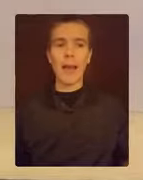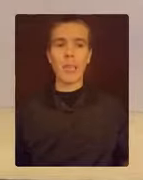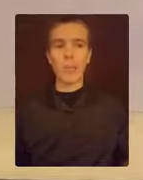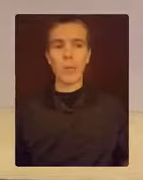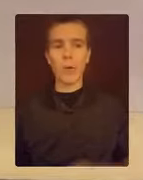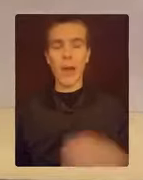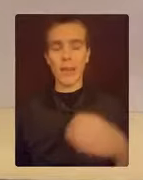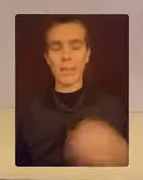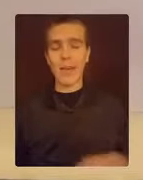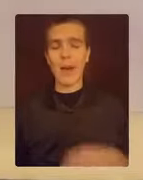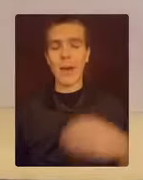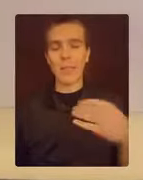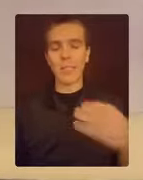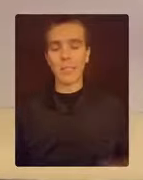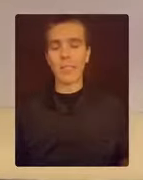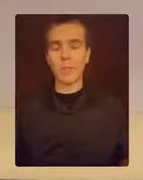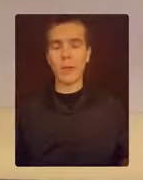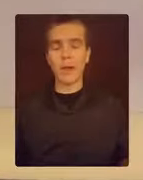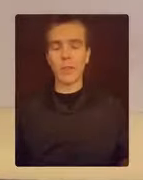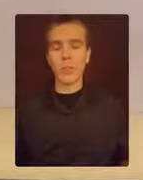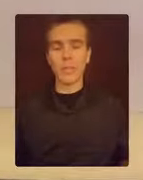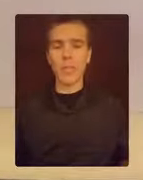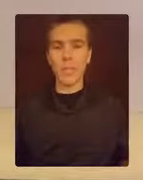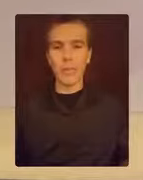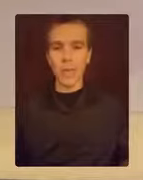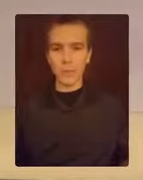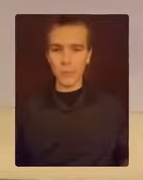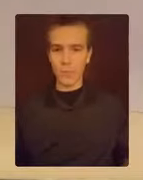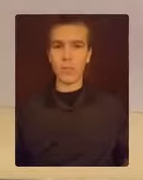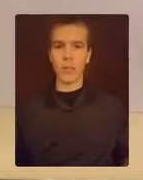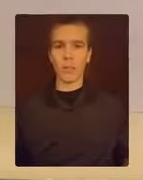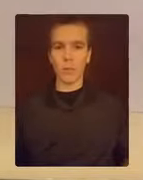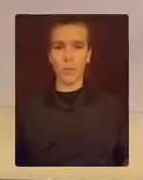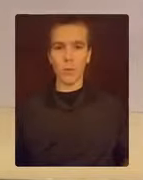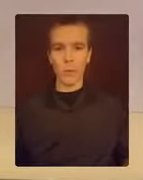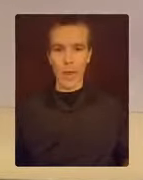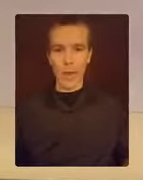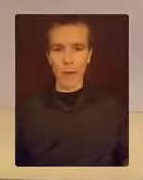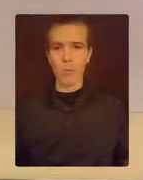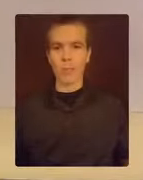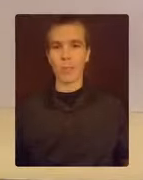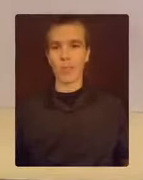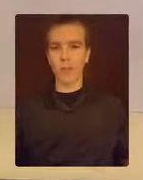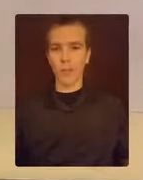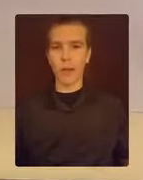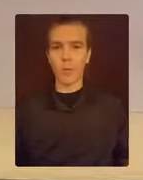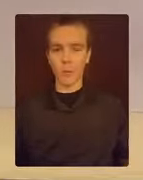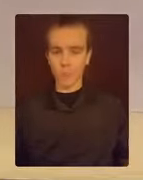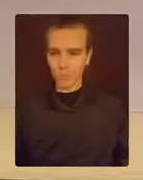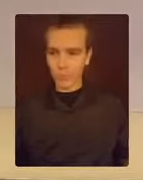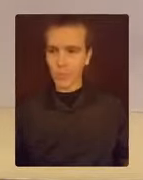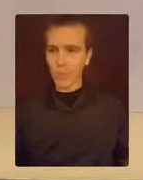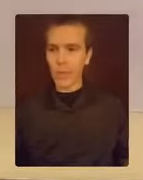And I actually at that time had extended my lucidity to 8 hours instead of